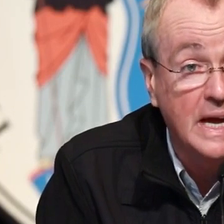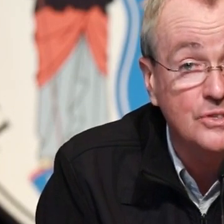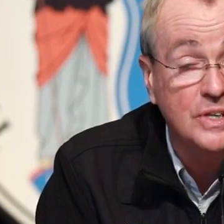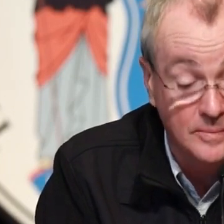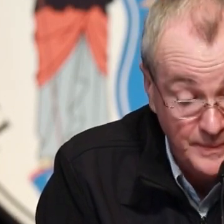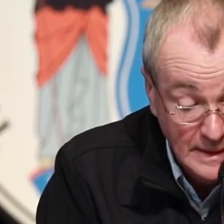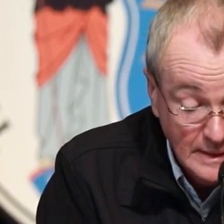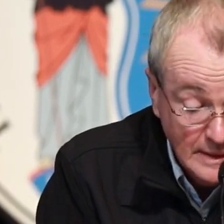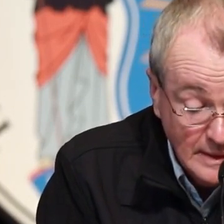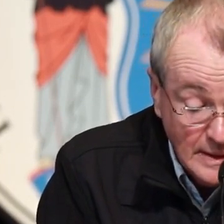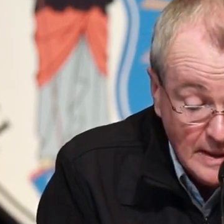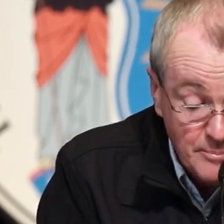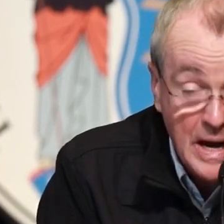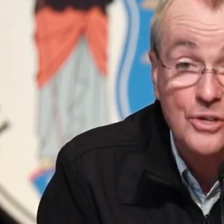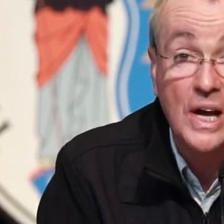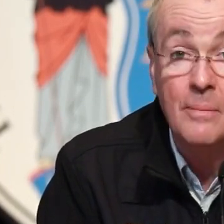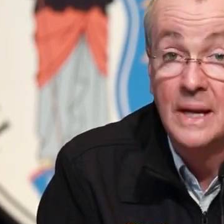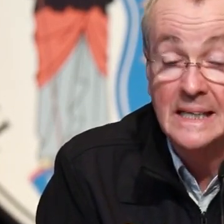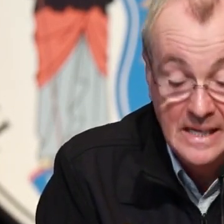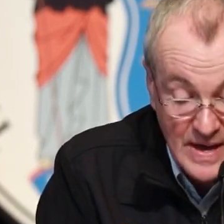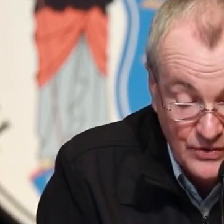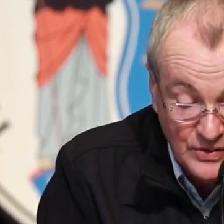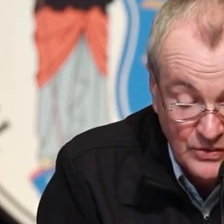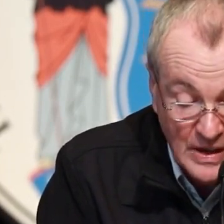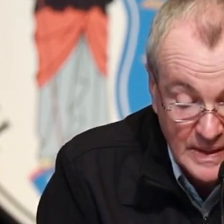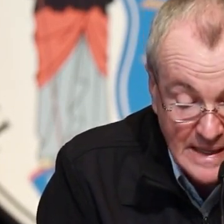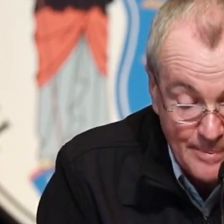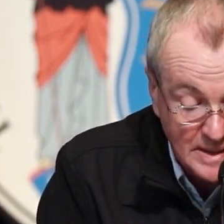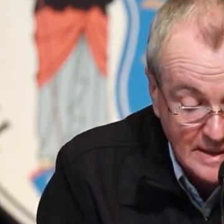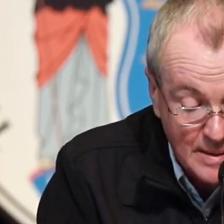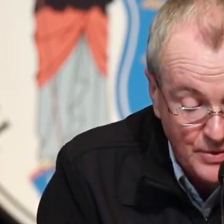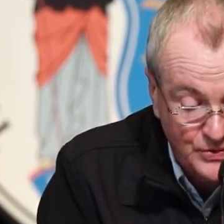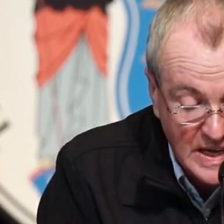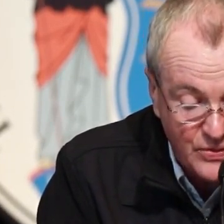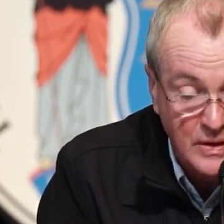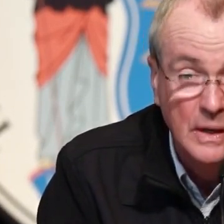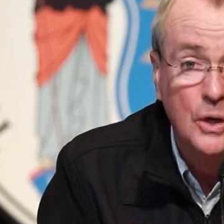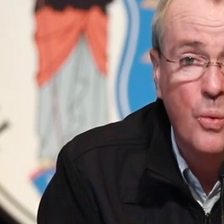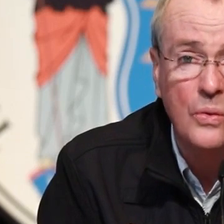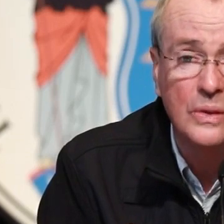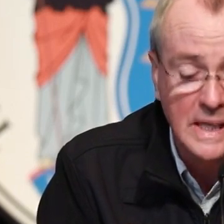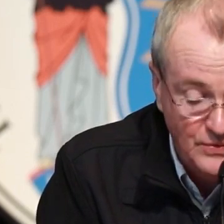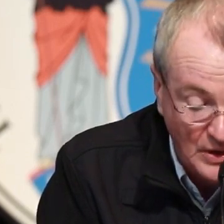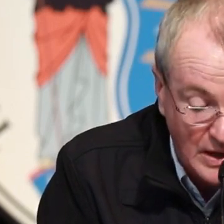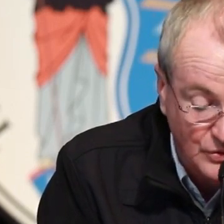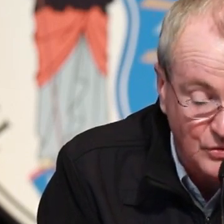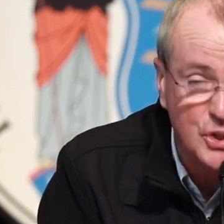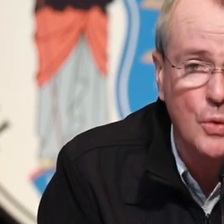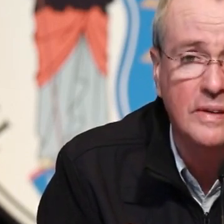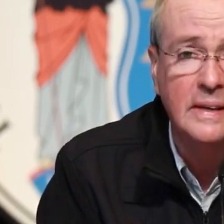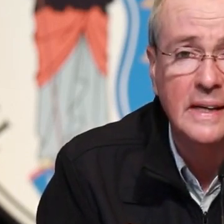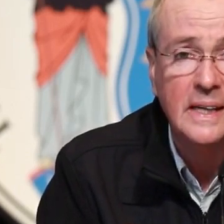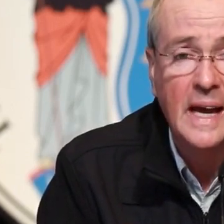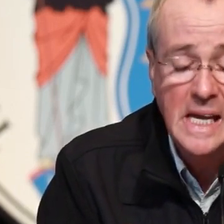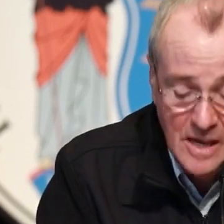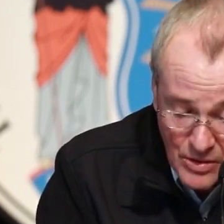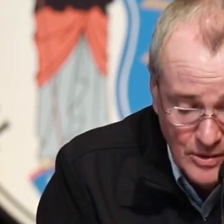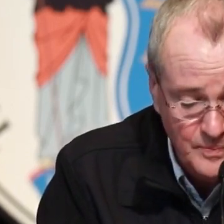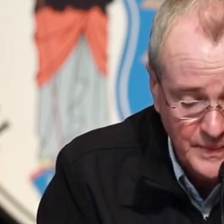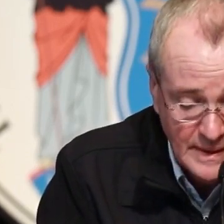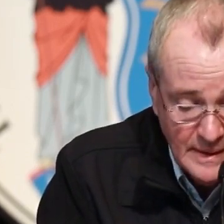passed last year. Mayor Tom Lanke of Edison said that Captain Campbell's death, quote, leaves us short